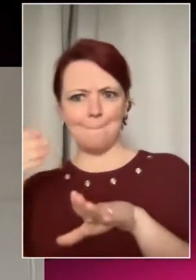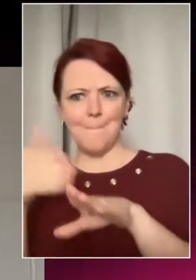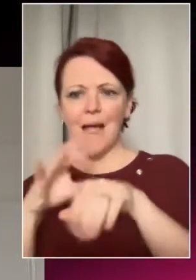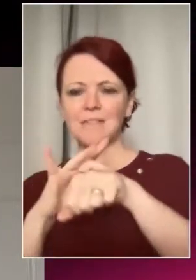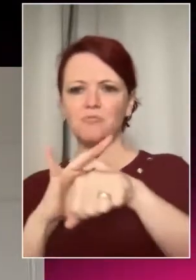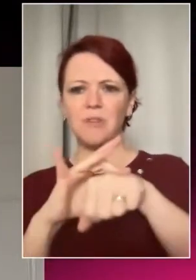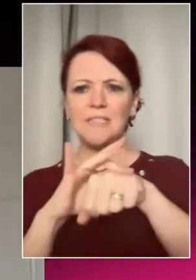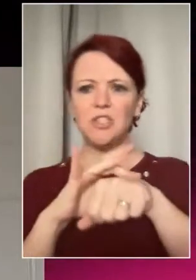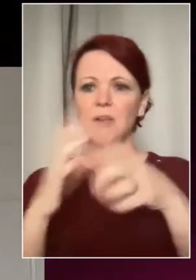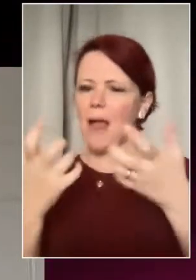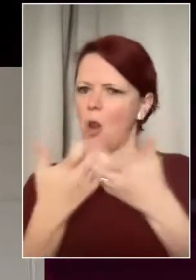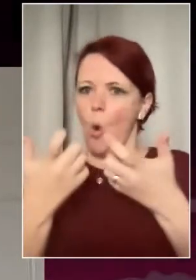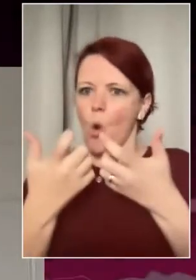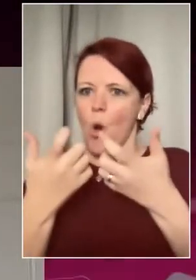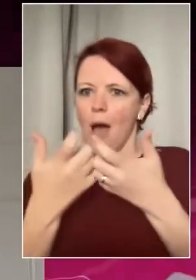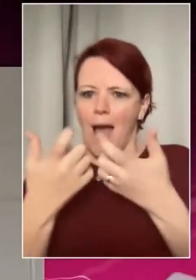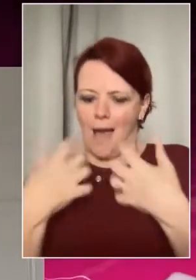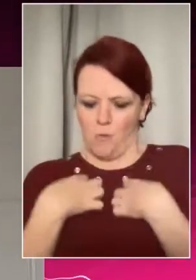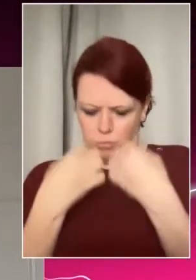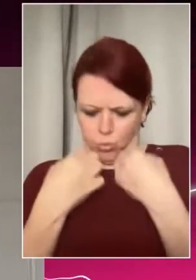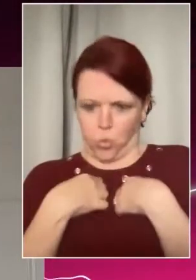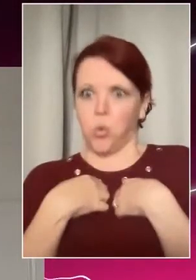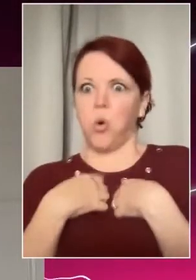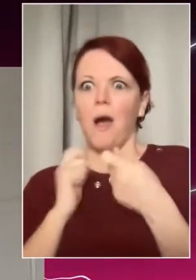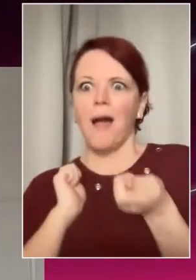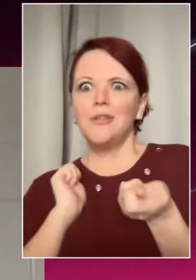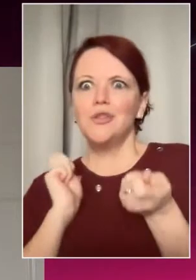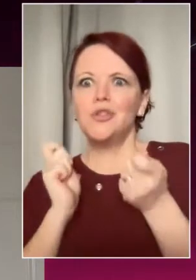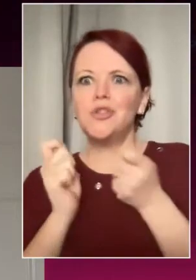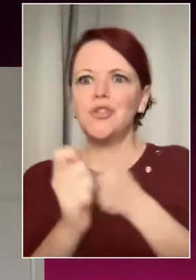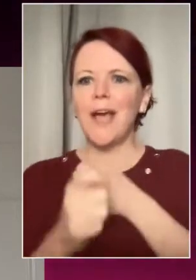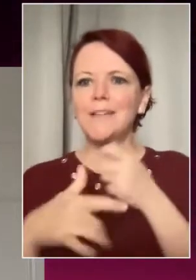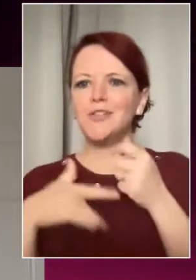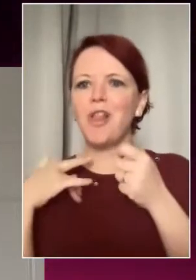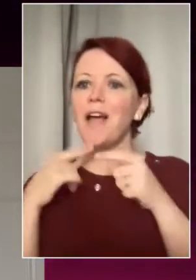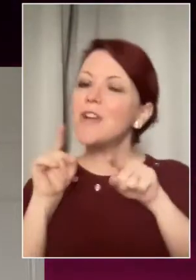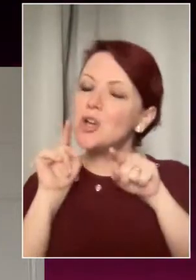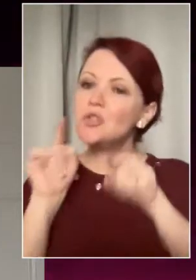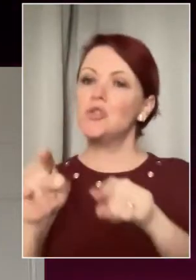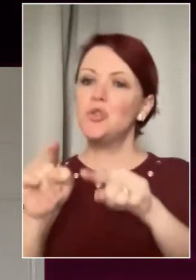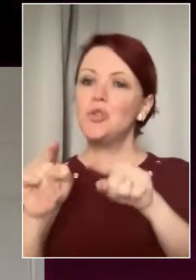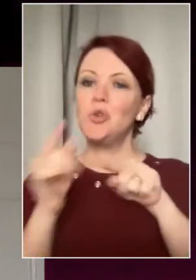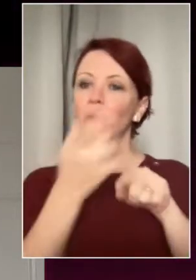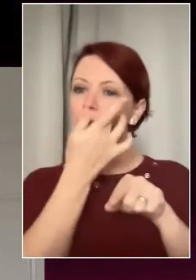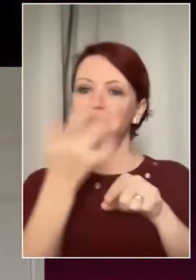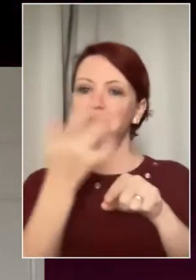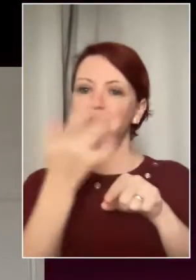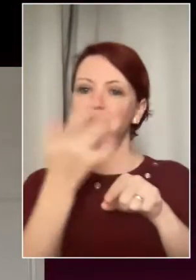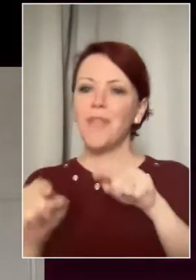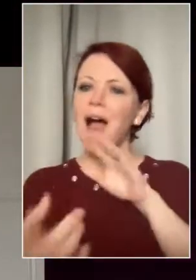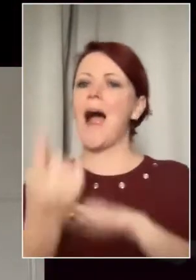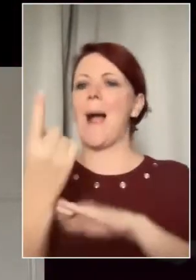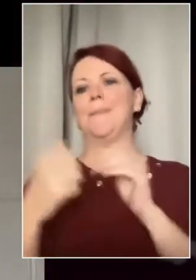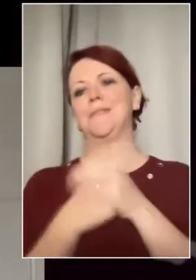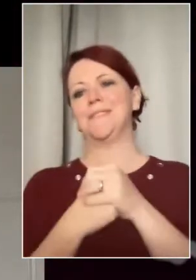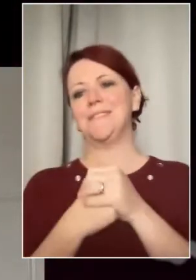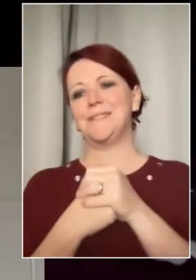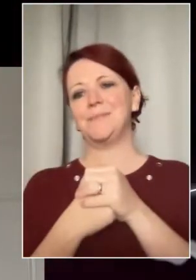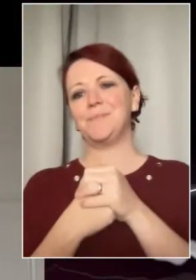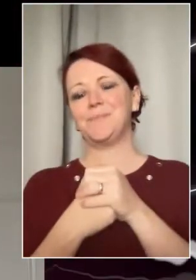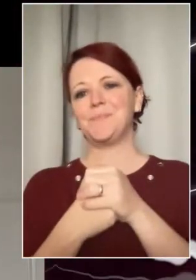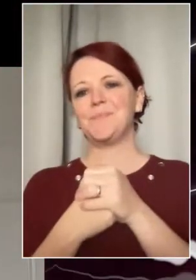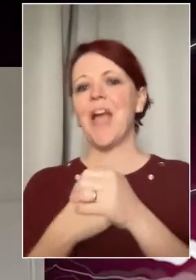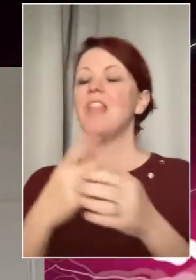people's lives, you are the actual evidence and proof of that success. And that's why today we want to celebrate